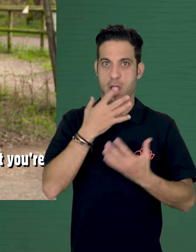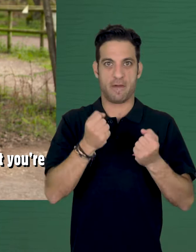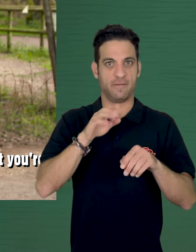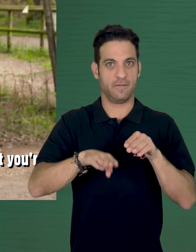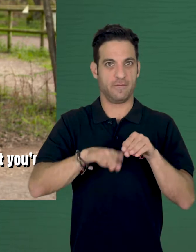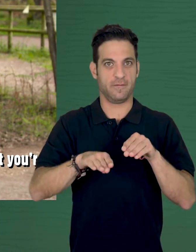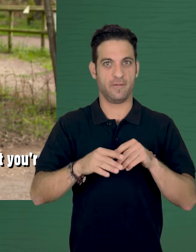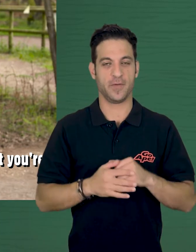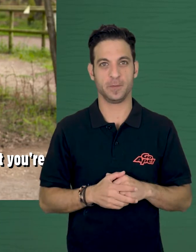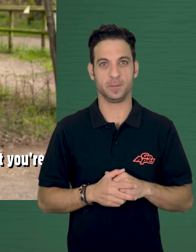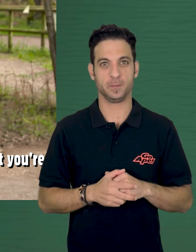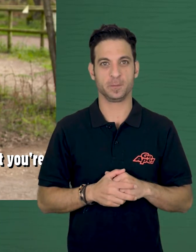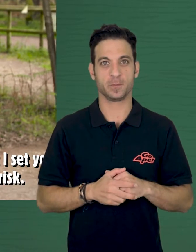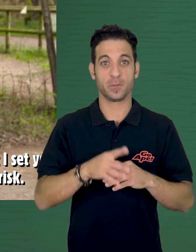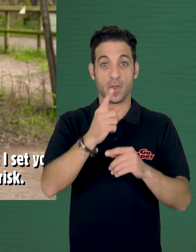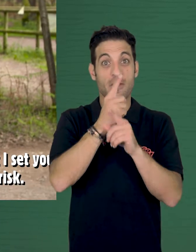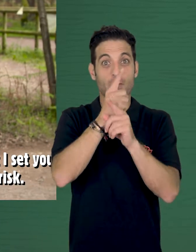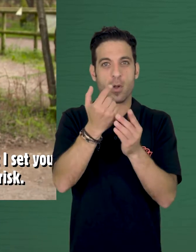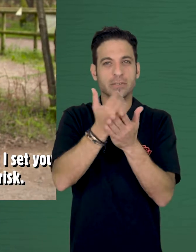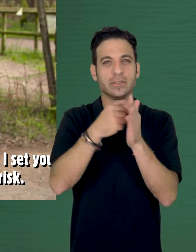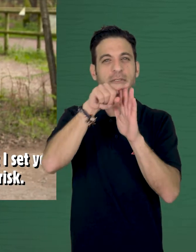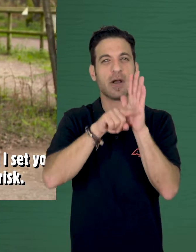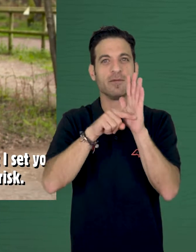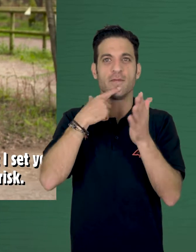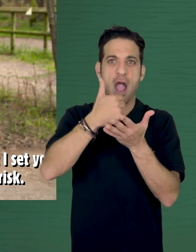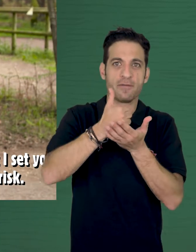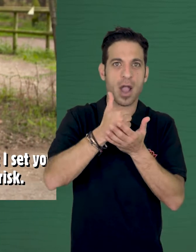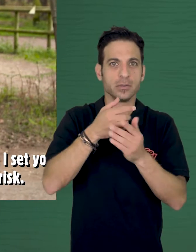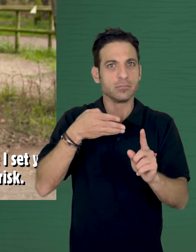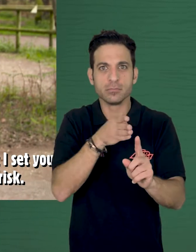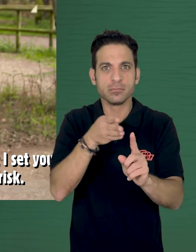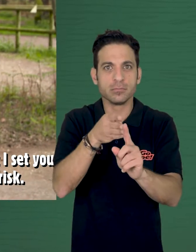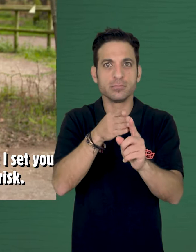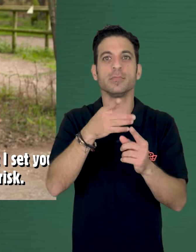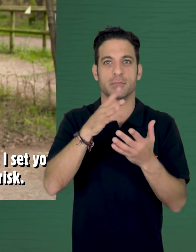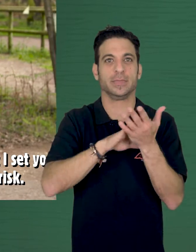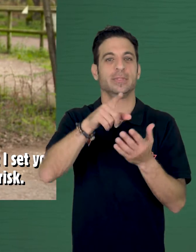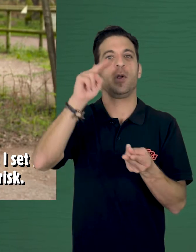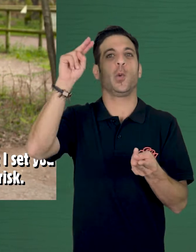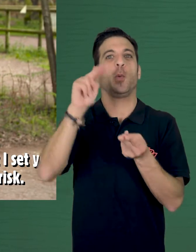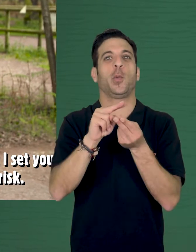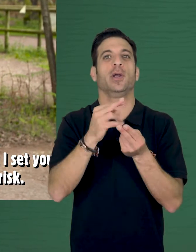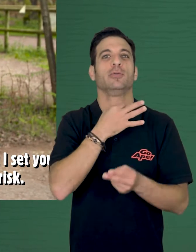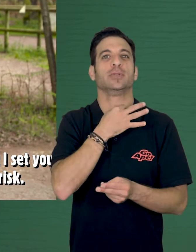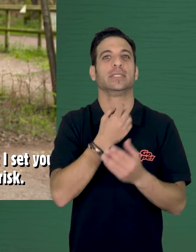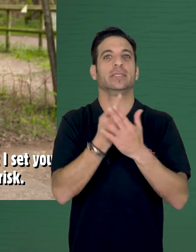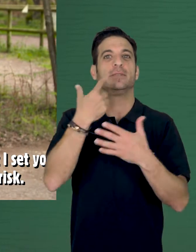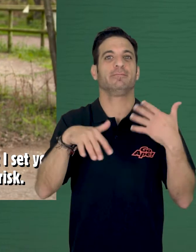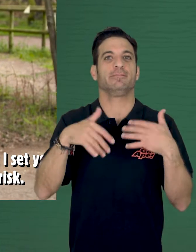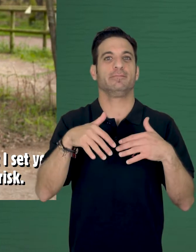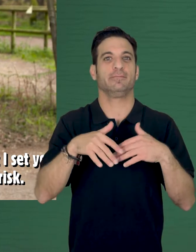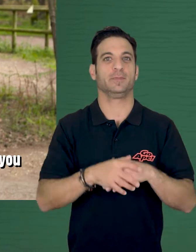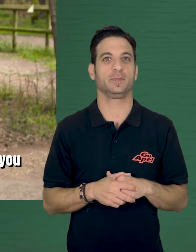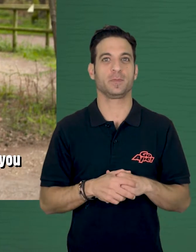about to take part in a high-risk activity. By following the safety rules, the advice and the route that I set through the forest, it is going to minimise any of